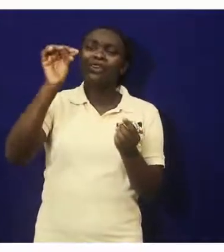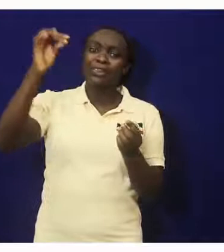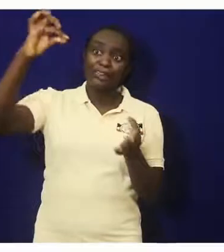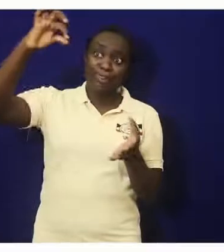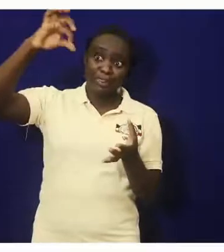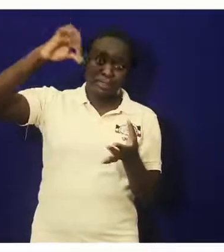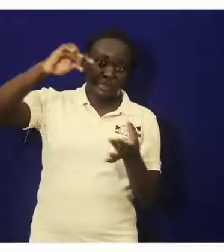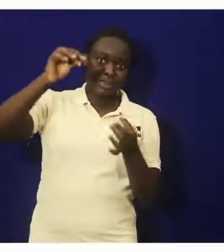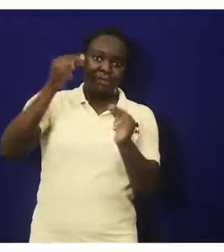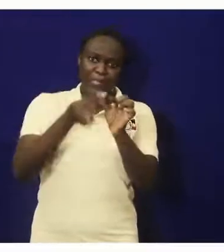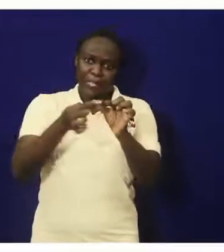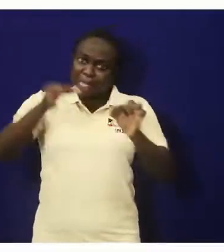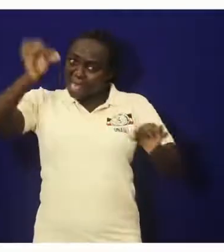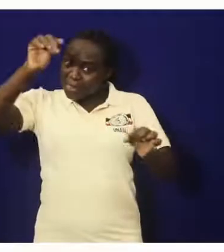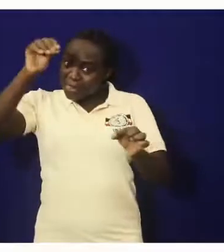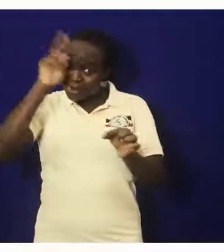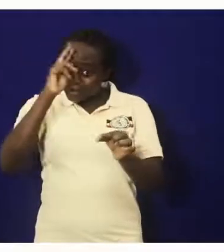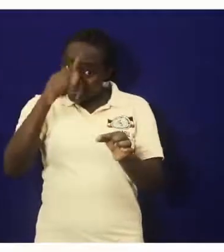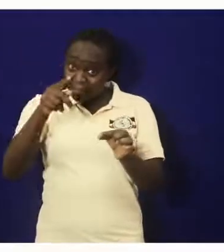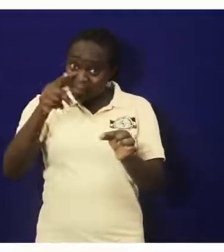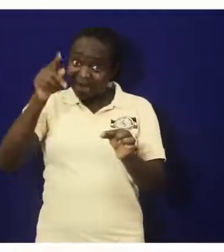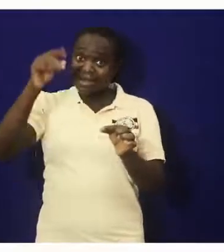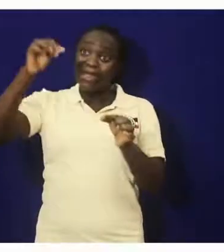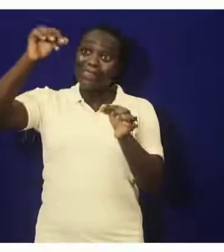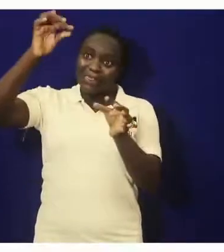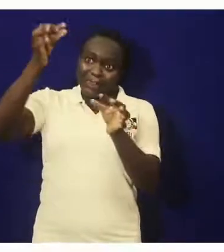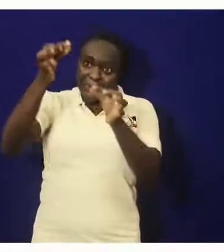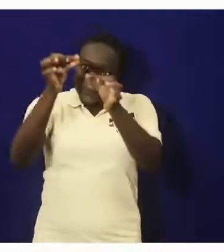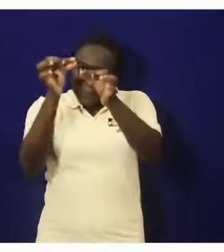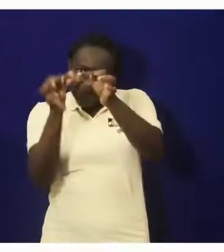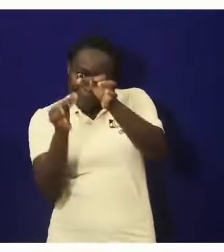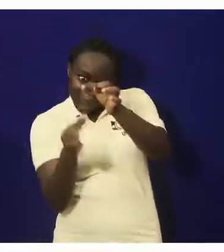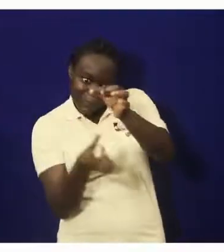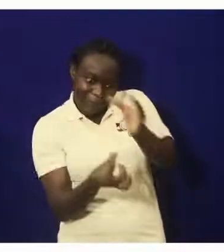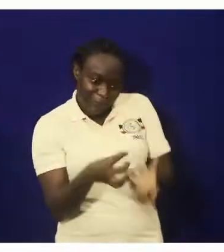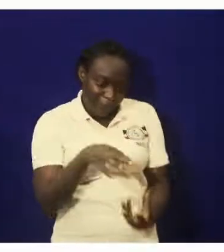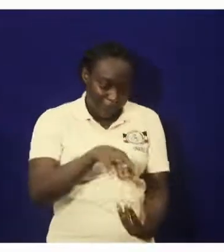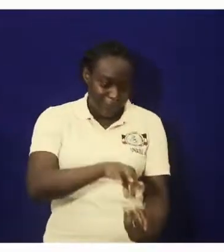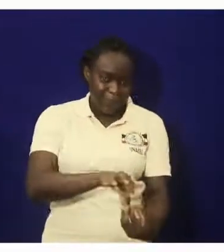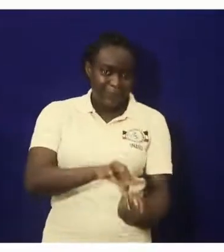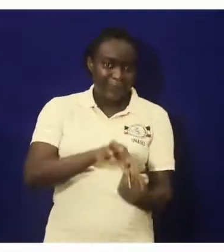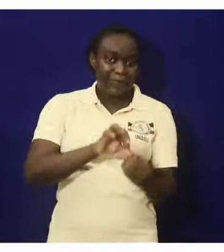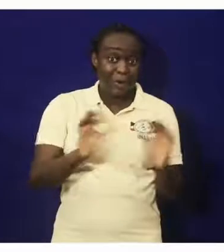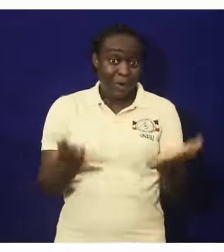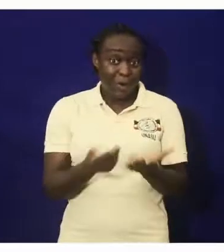they turn into seeds. What else did you hear in the song?